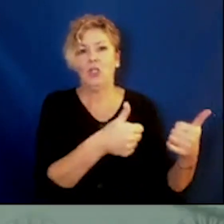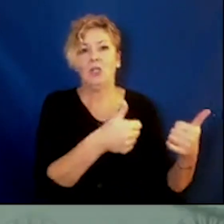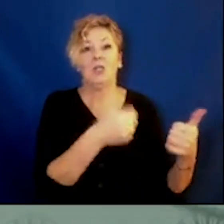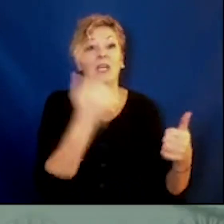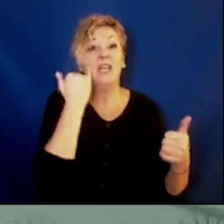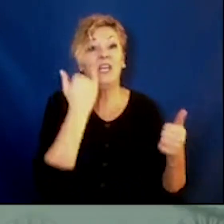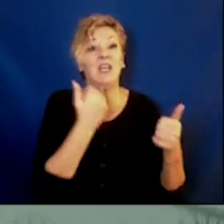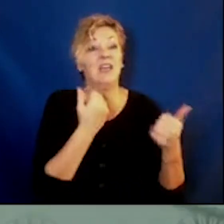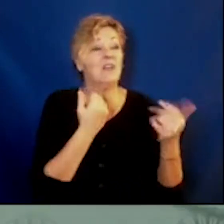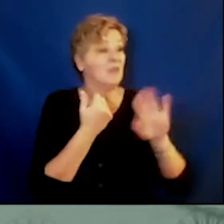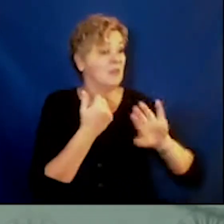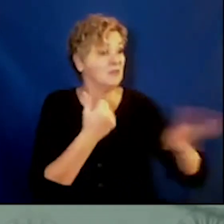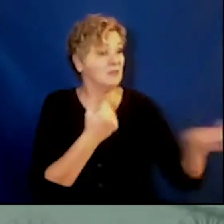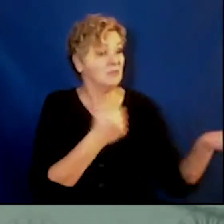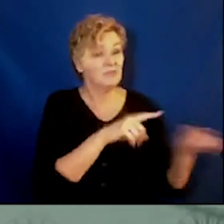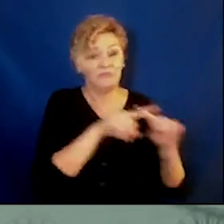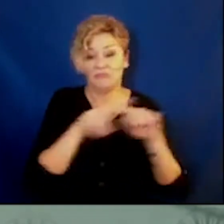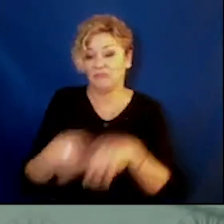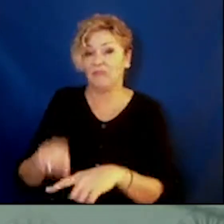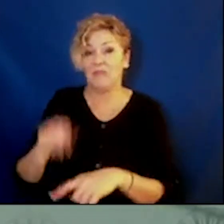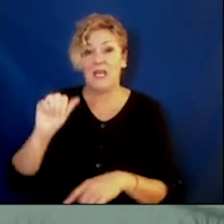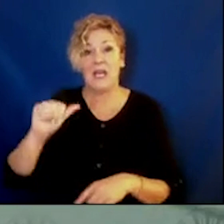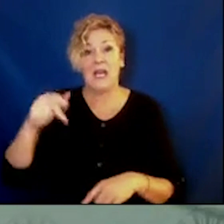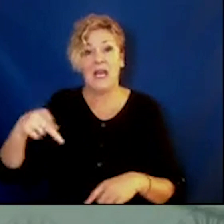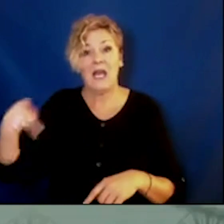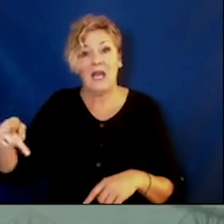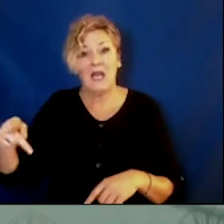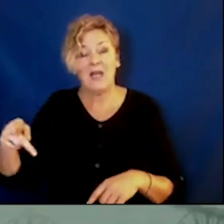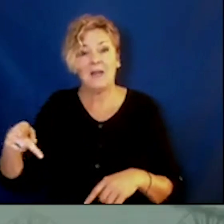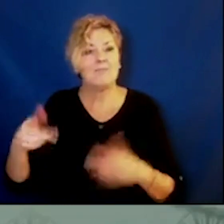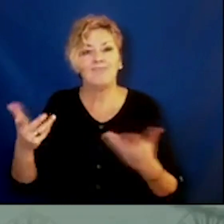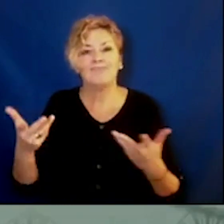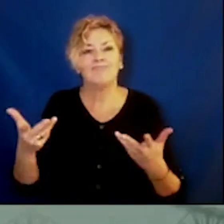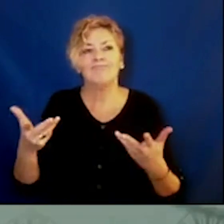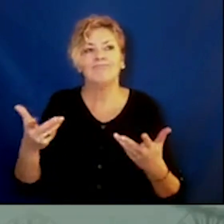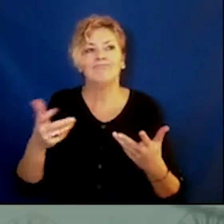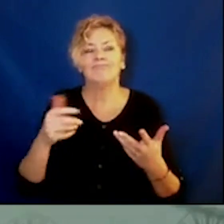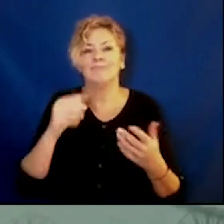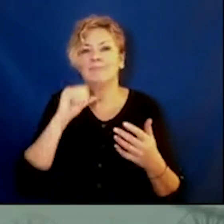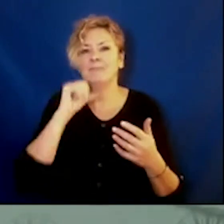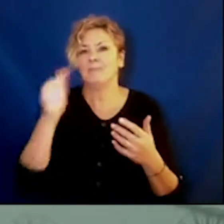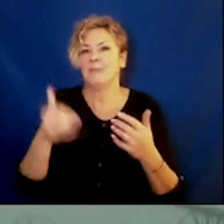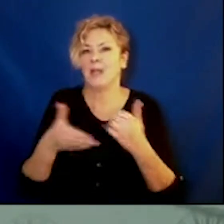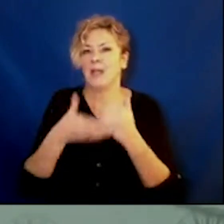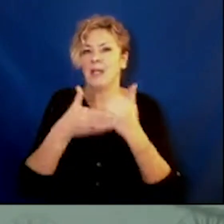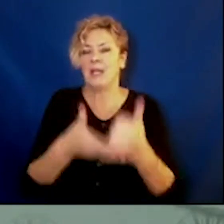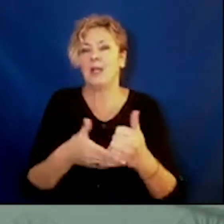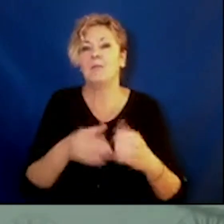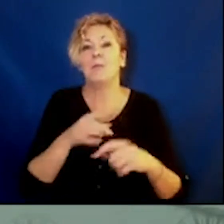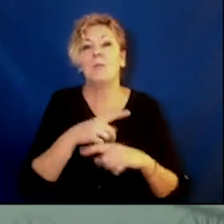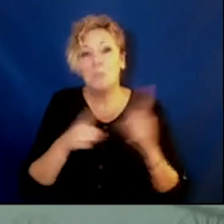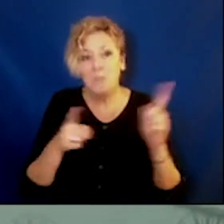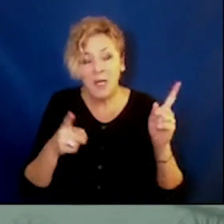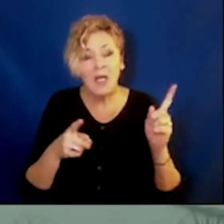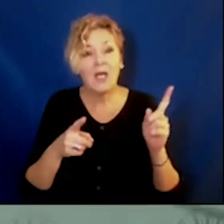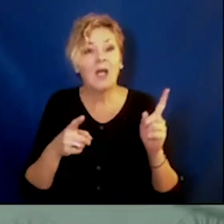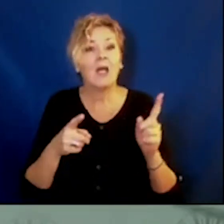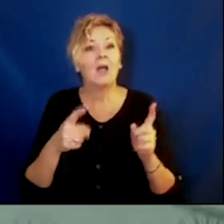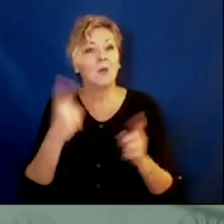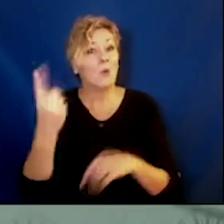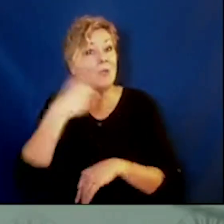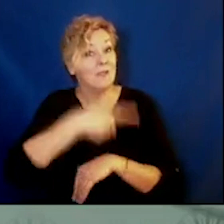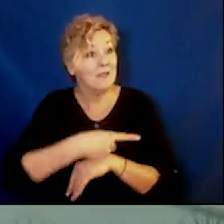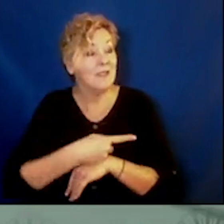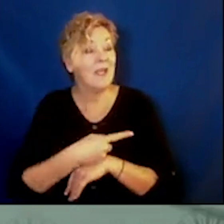we reviewed it with the people who do contact tracing and do a lot of contact tracing and do it very, very well. And based on the features of that